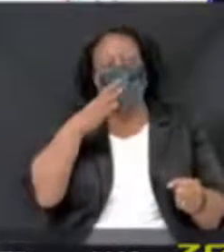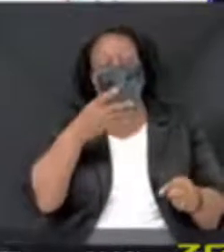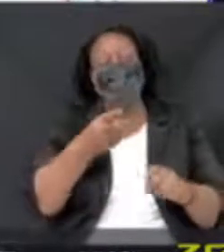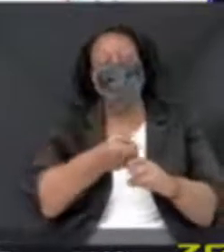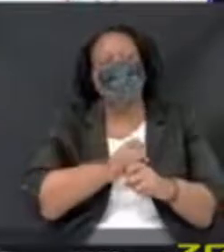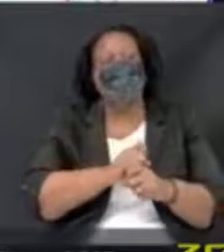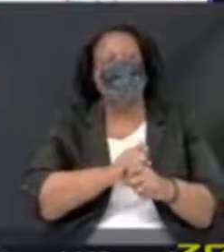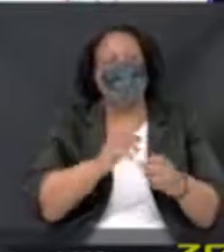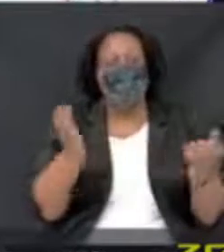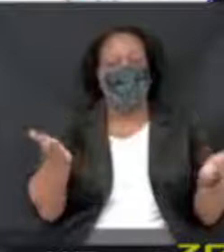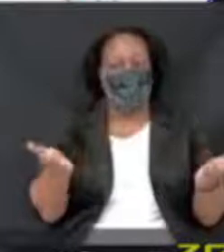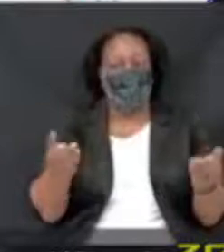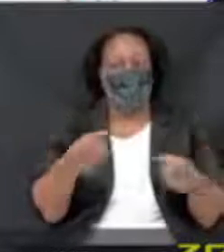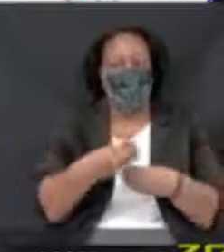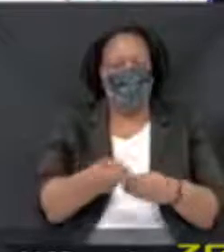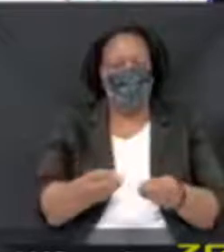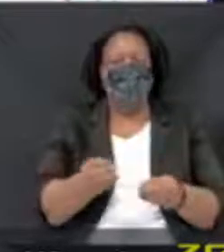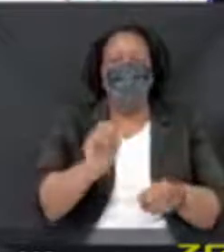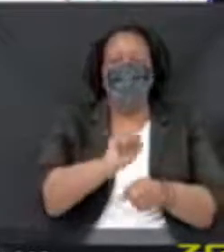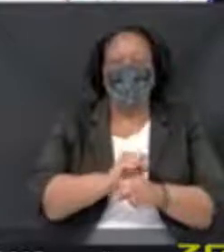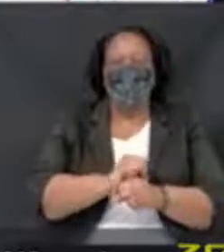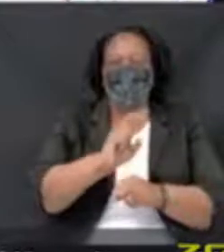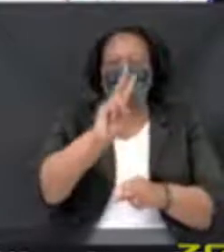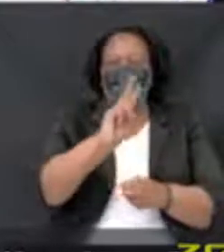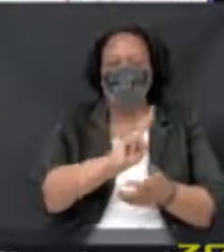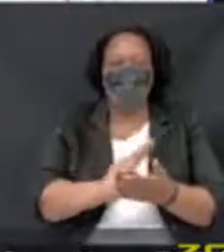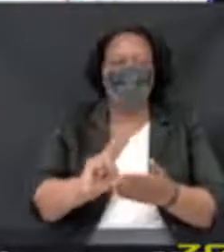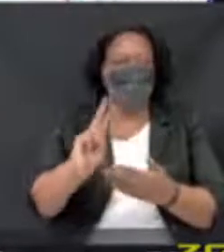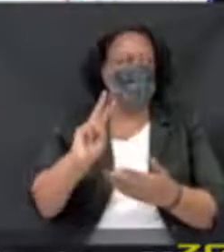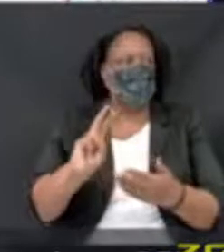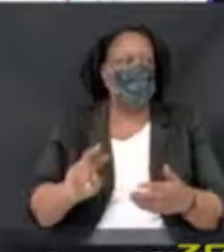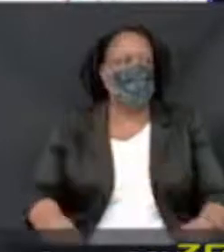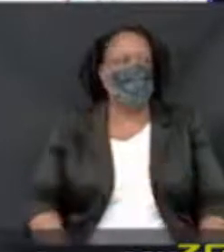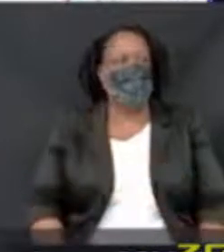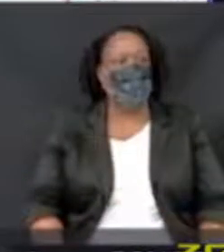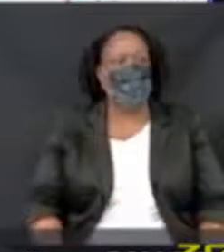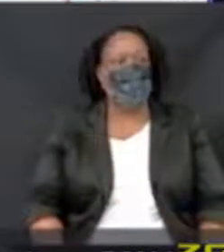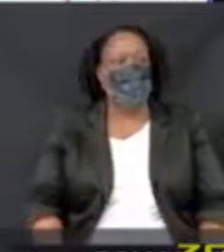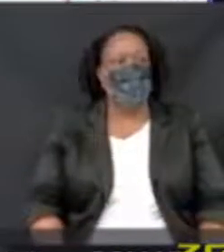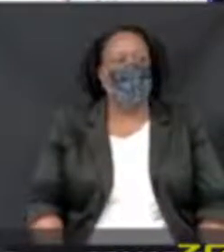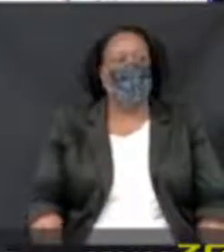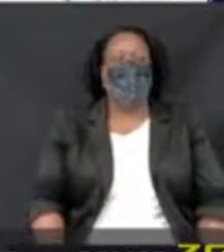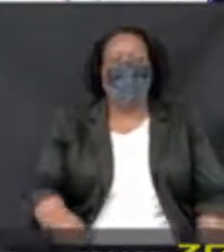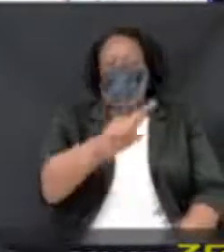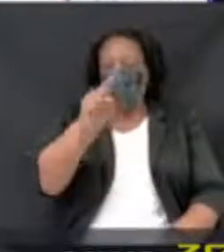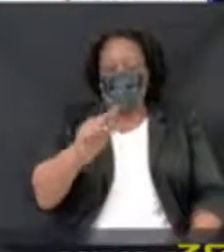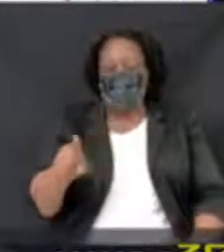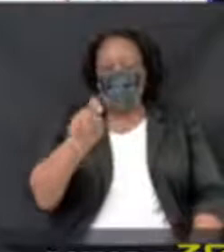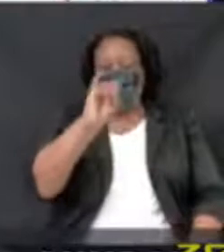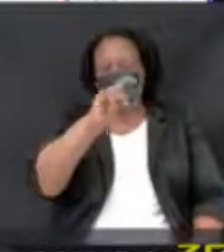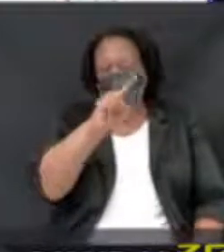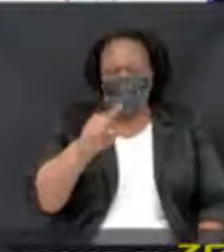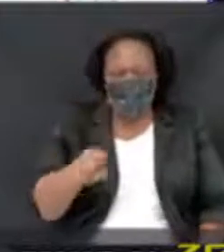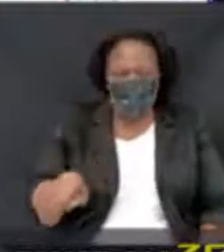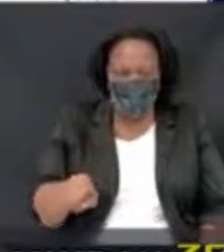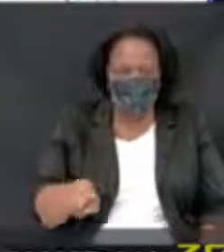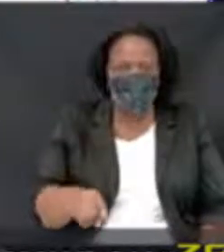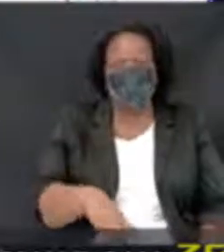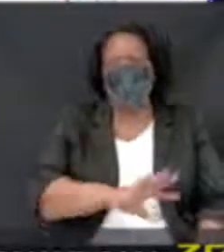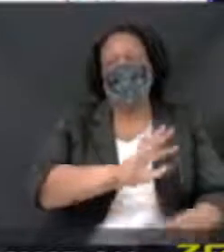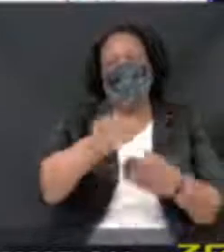I thank ZIZ and all the media houses who continue to partner with us in